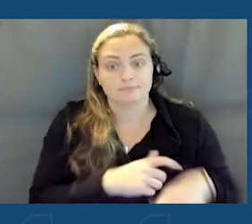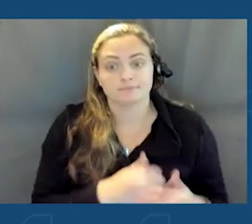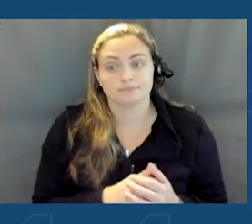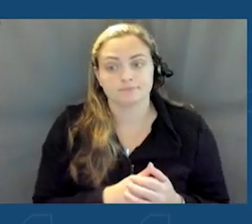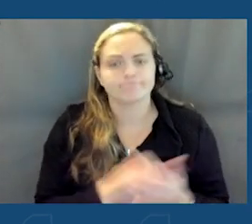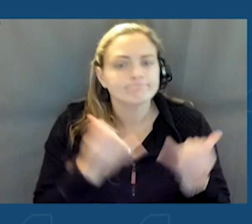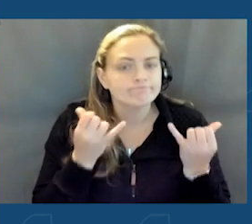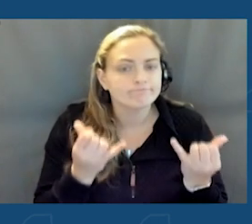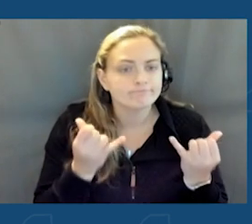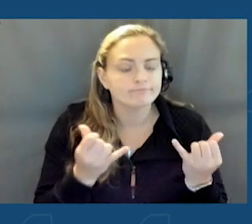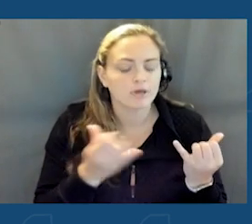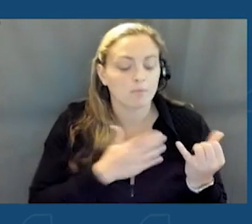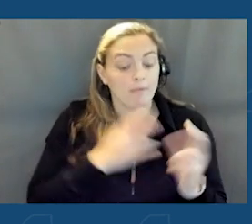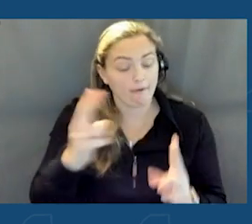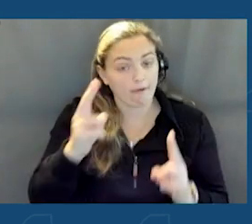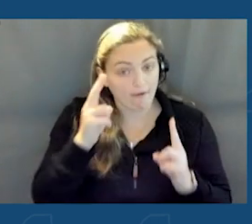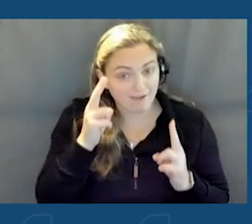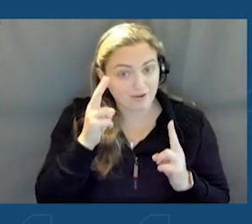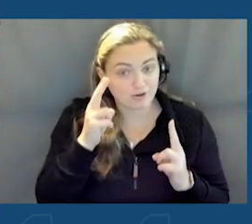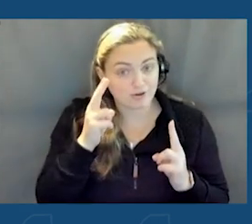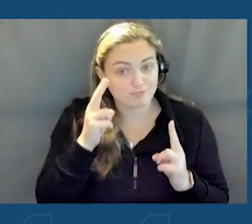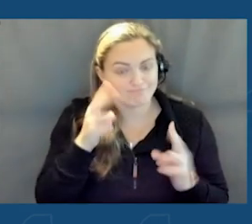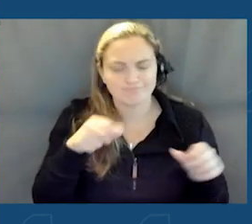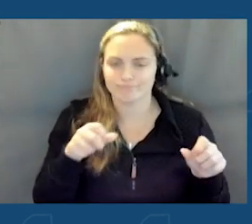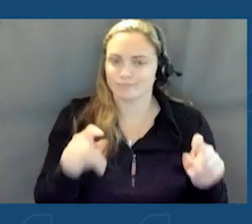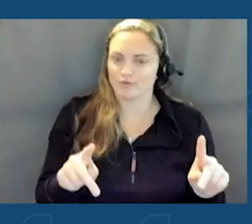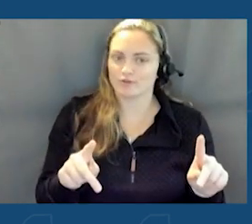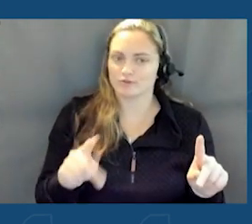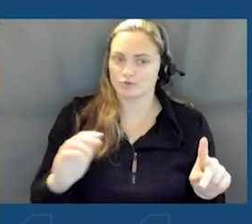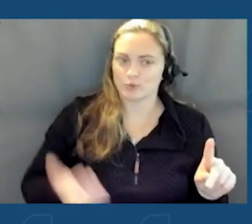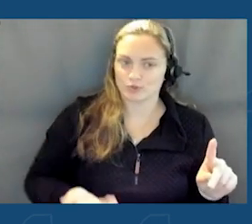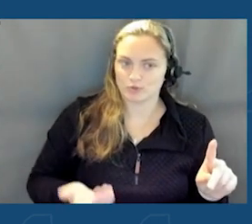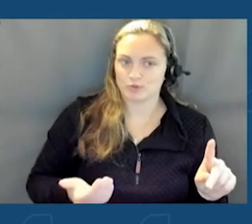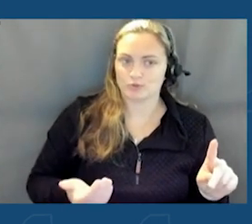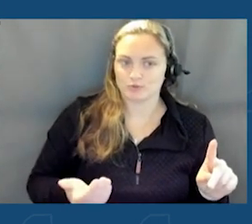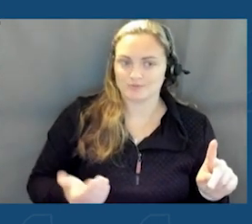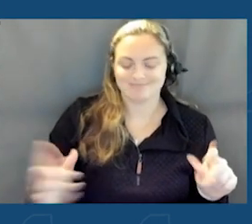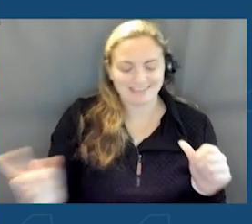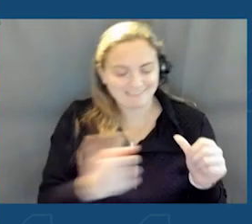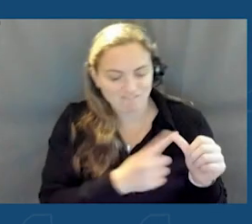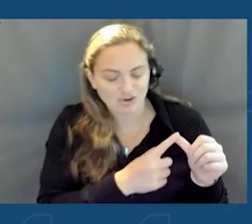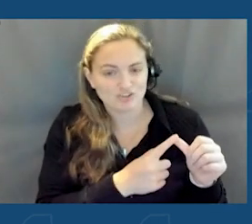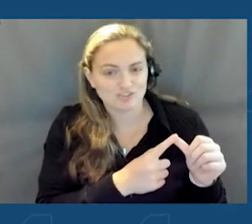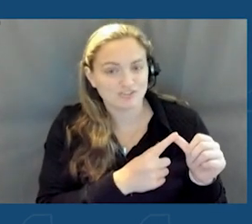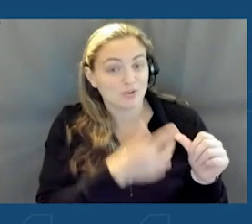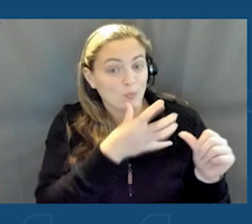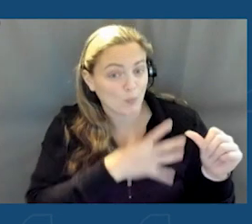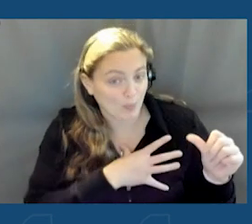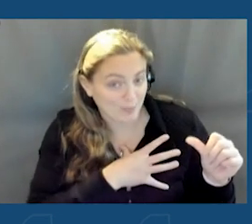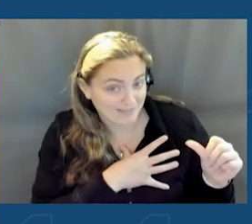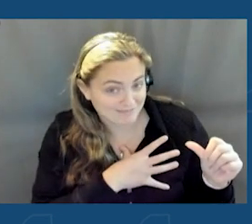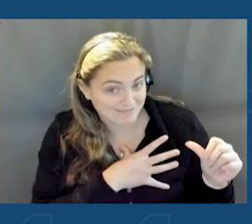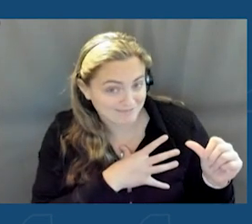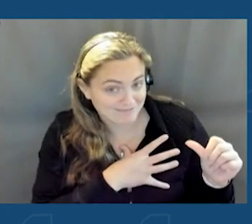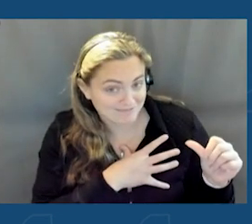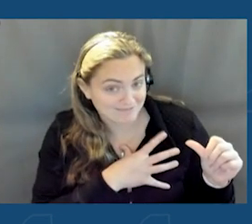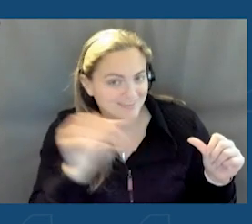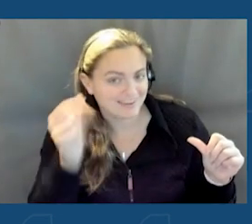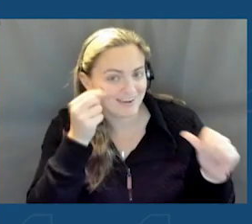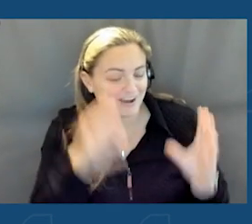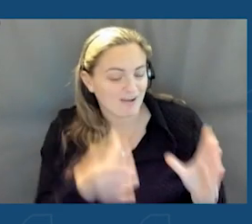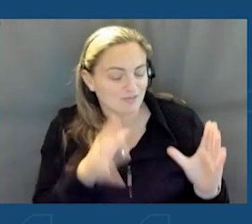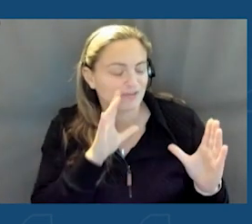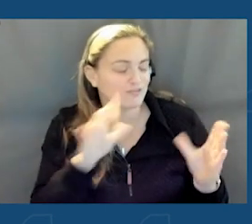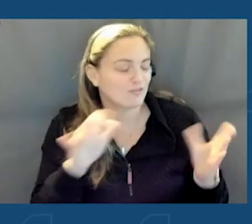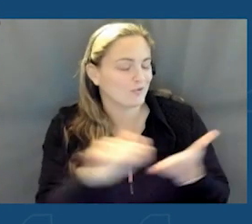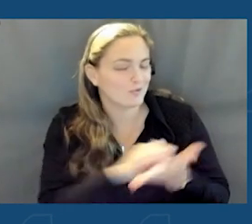now my honor and privilege to introduce the very first woman governor for the great